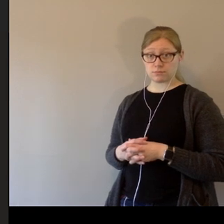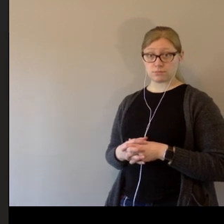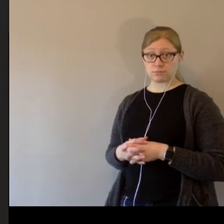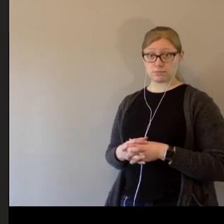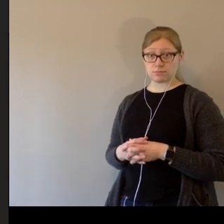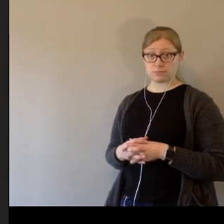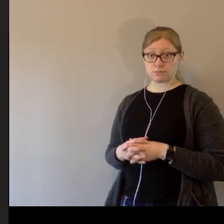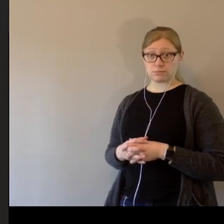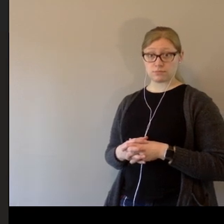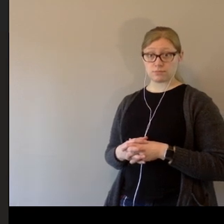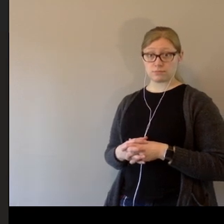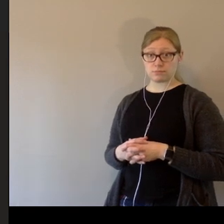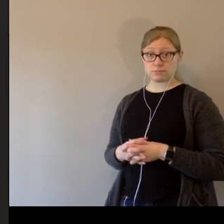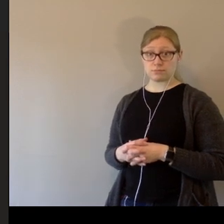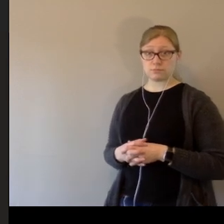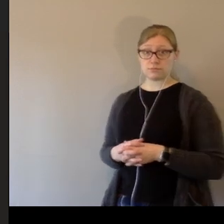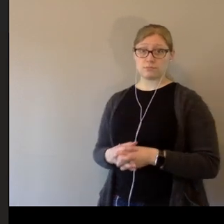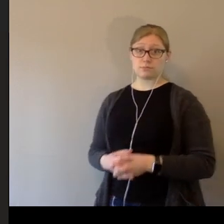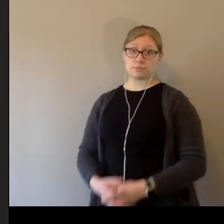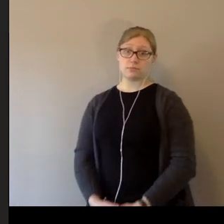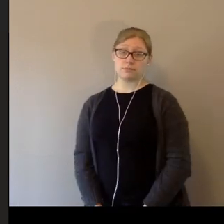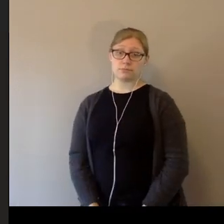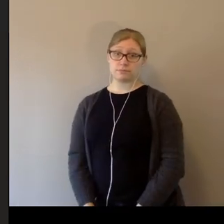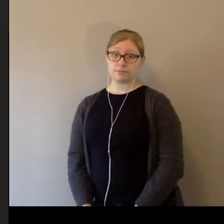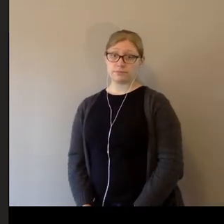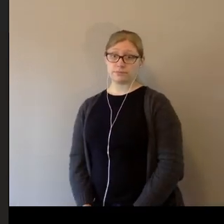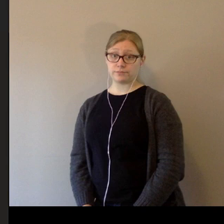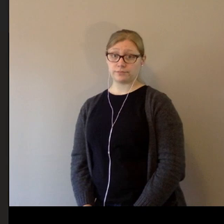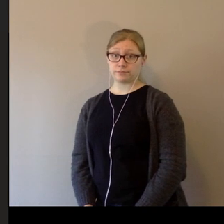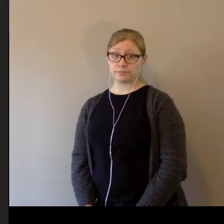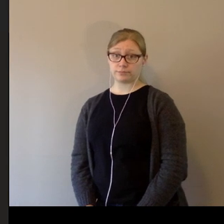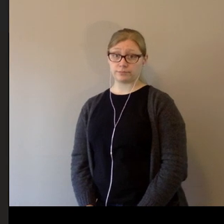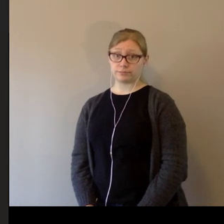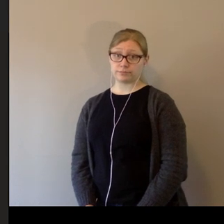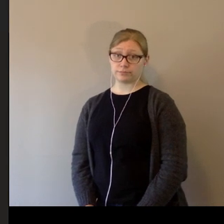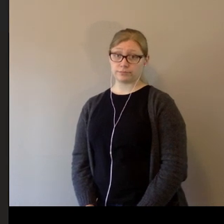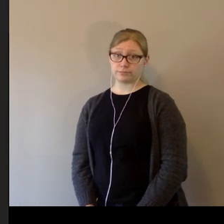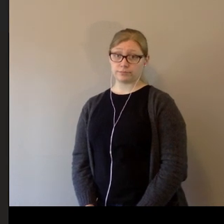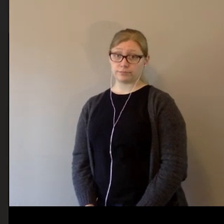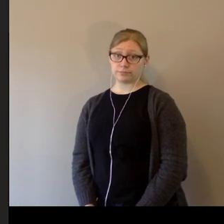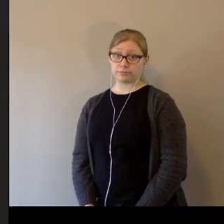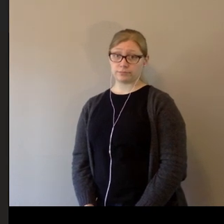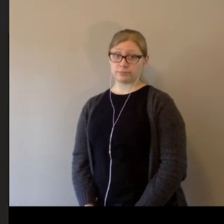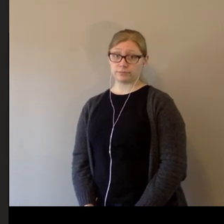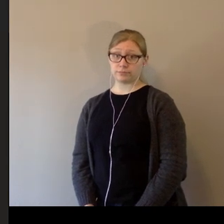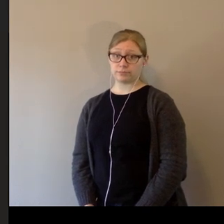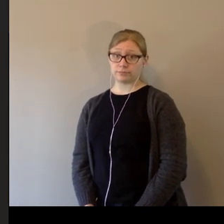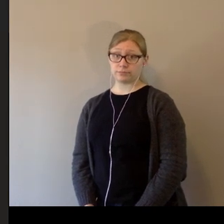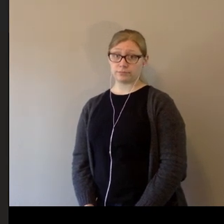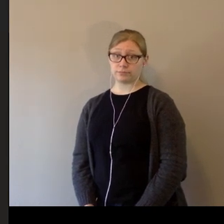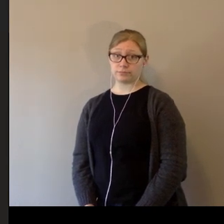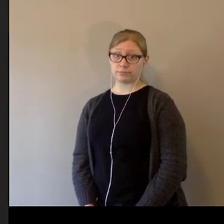the square root of the 10 divided by the square root of 2, and the square root of 45.